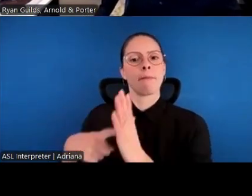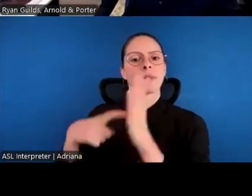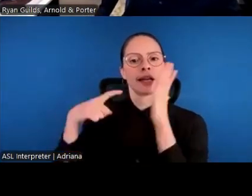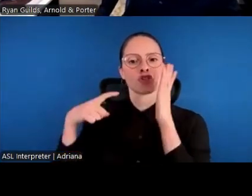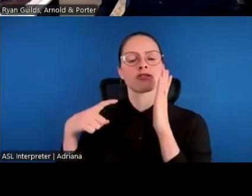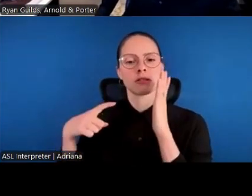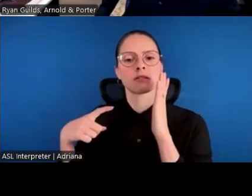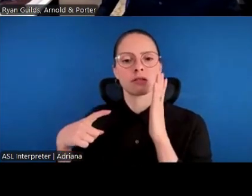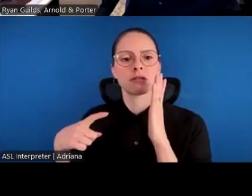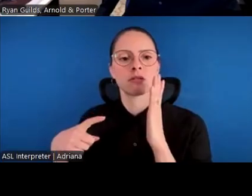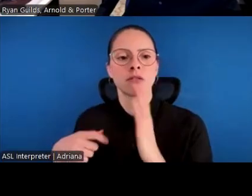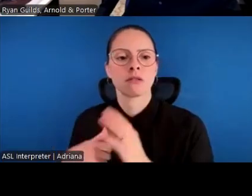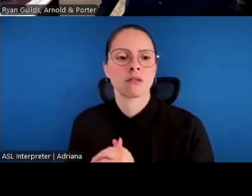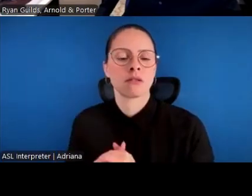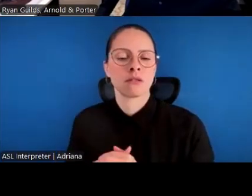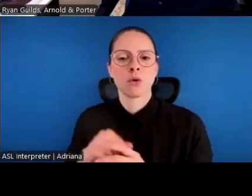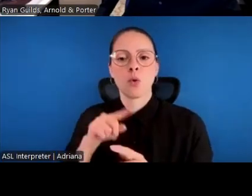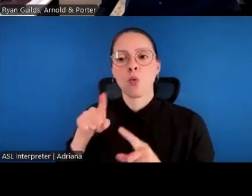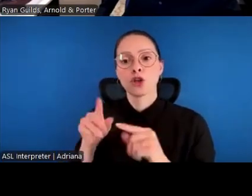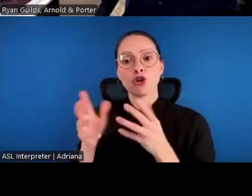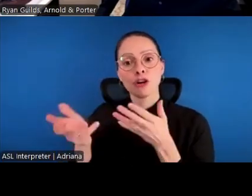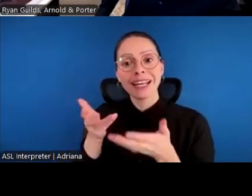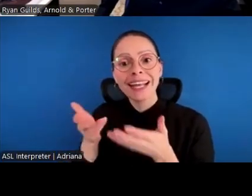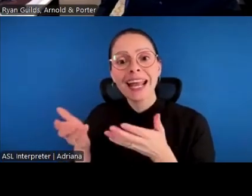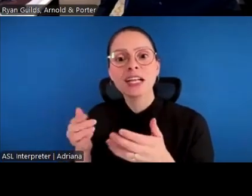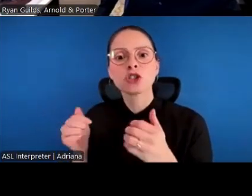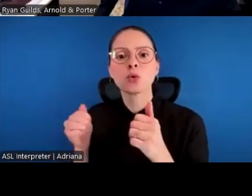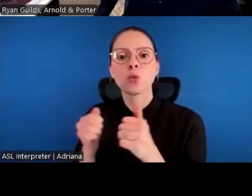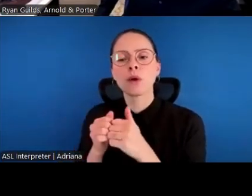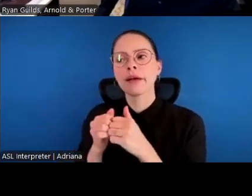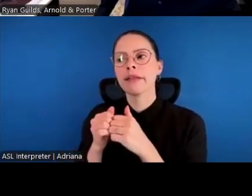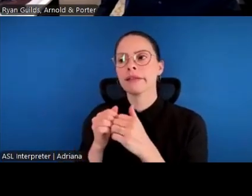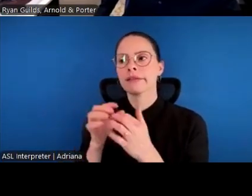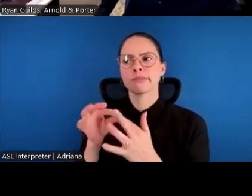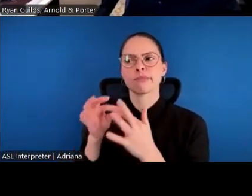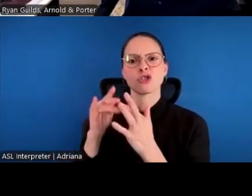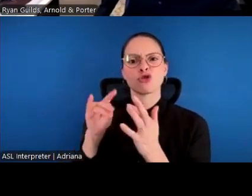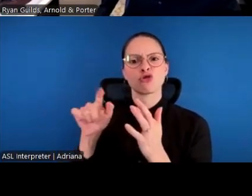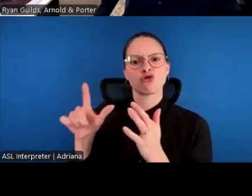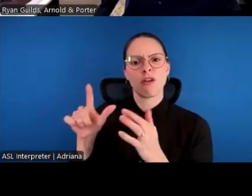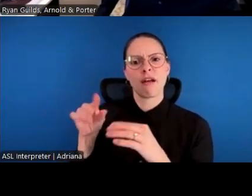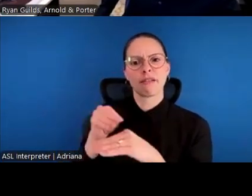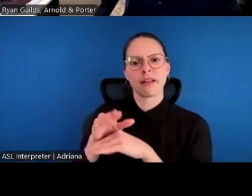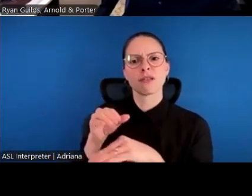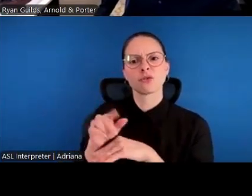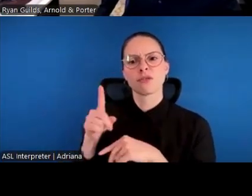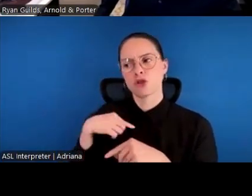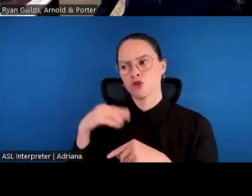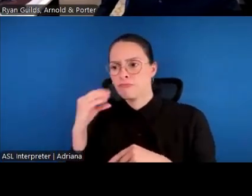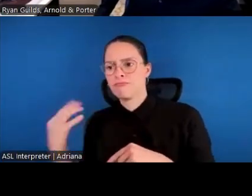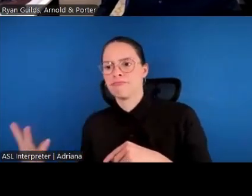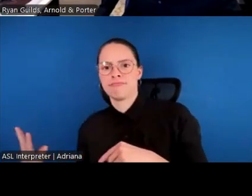just be mindful of that when you're engaging and working with special trial counsel, that you prepare your client for that, right? And that you make sure that your